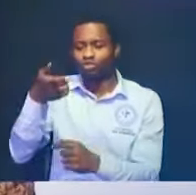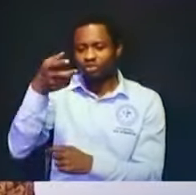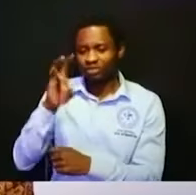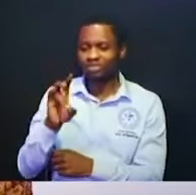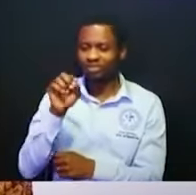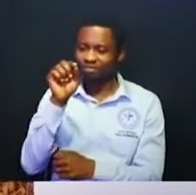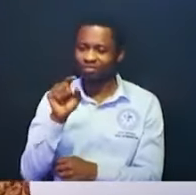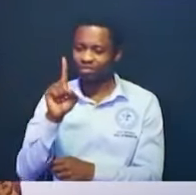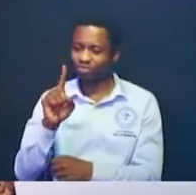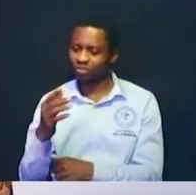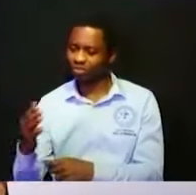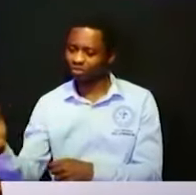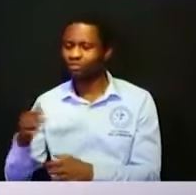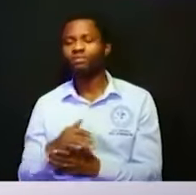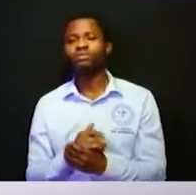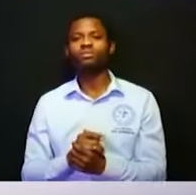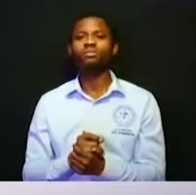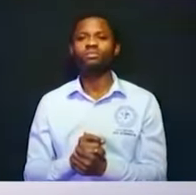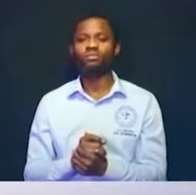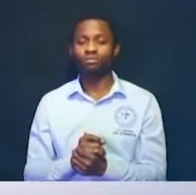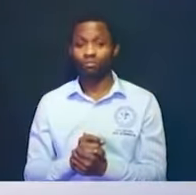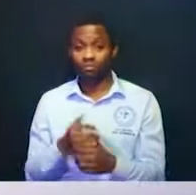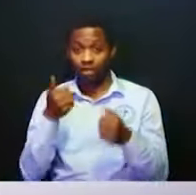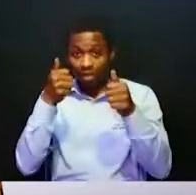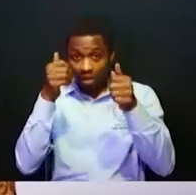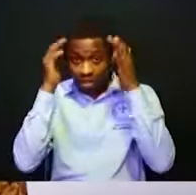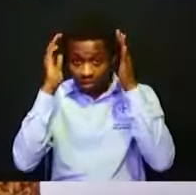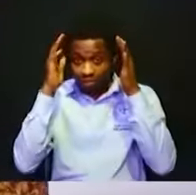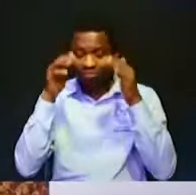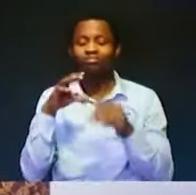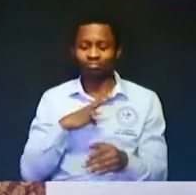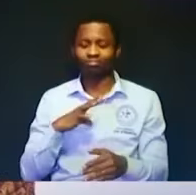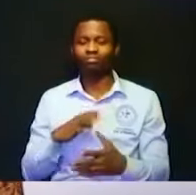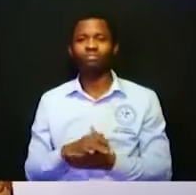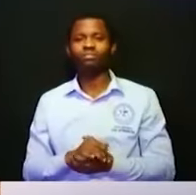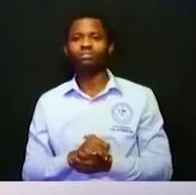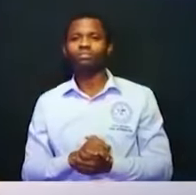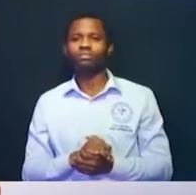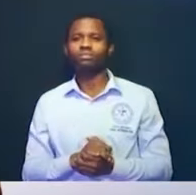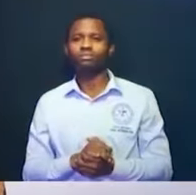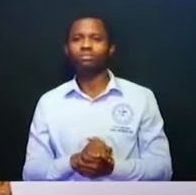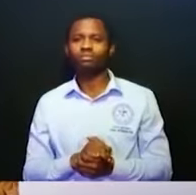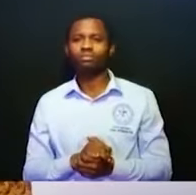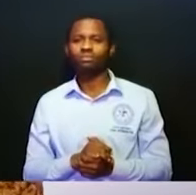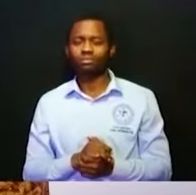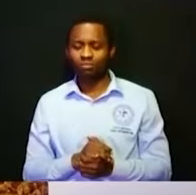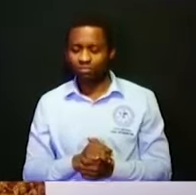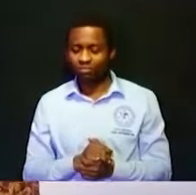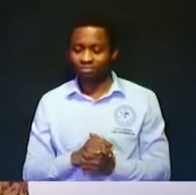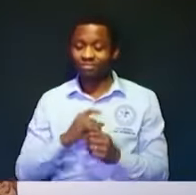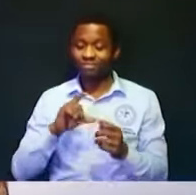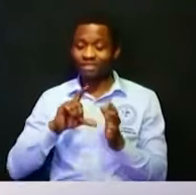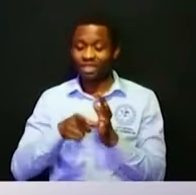eti aduo no enson efin mu edi kan no ekọ. Are we together? Jiri se mu di mechi ye pa. And Job